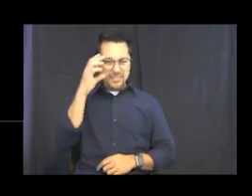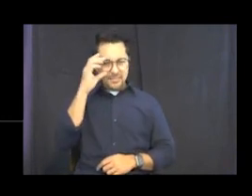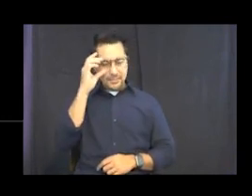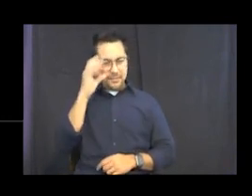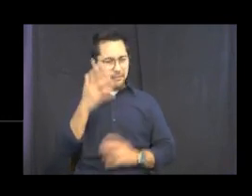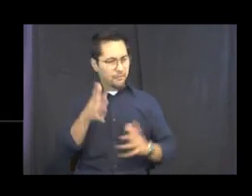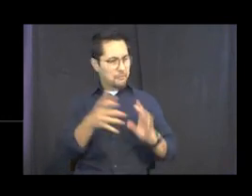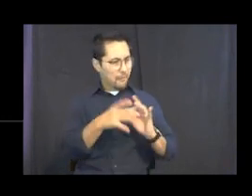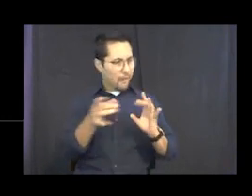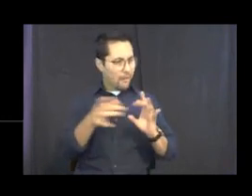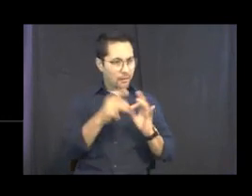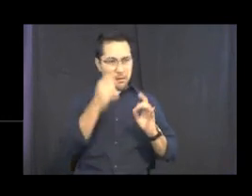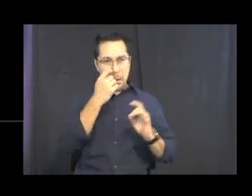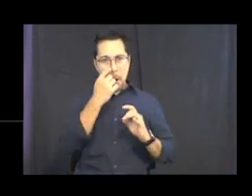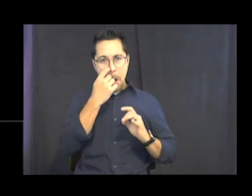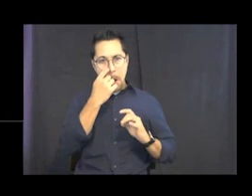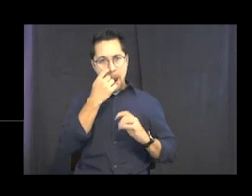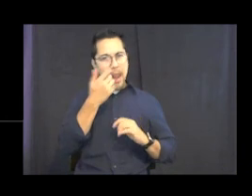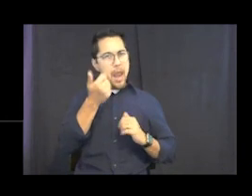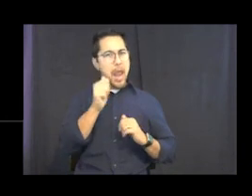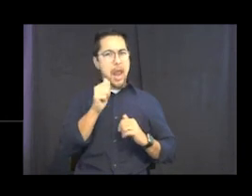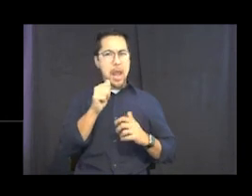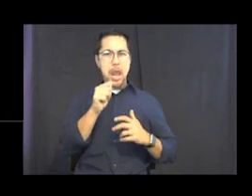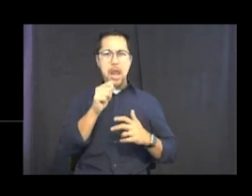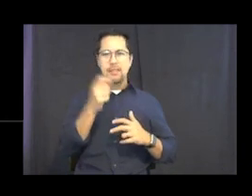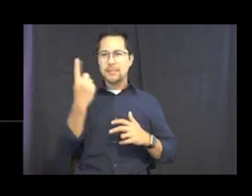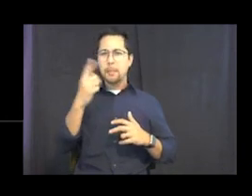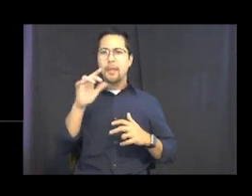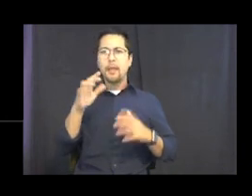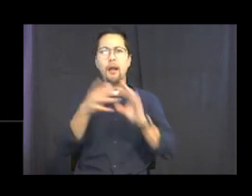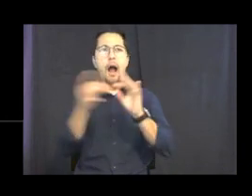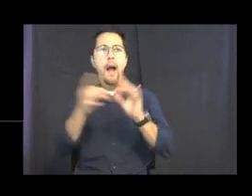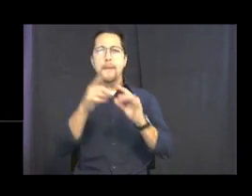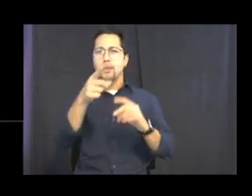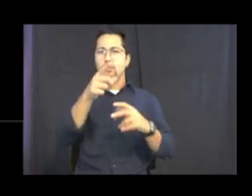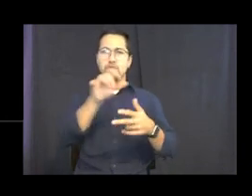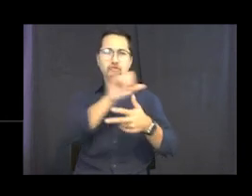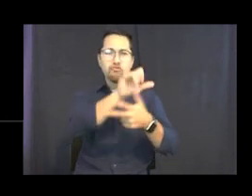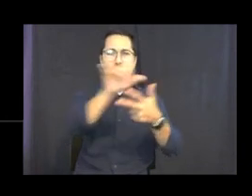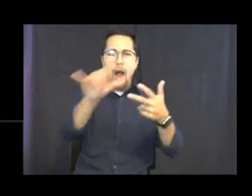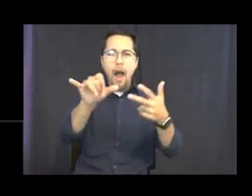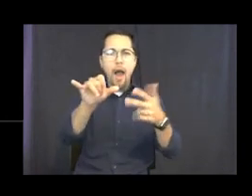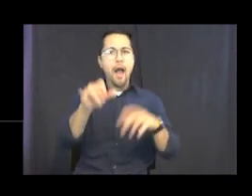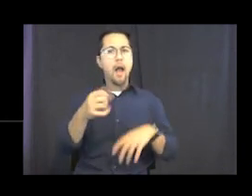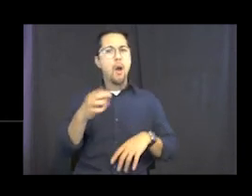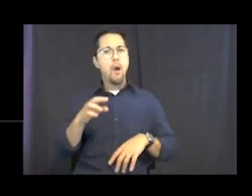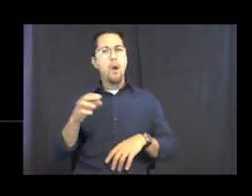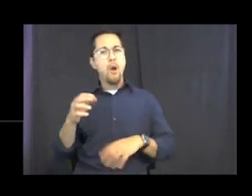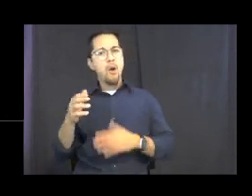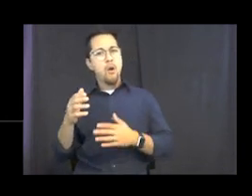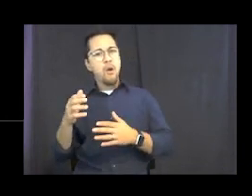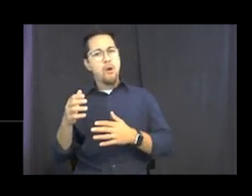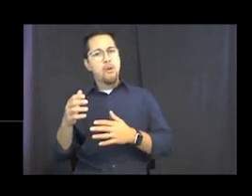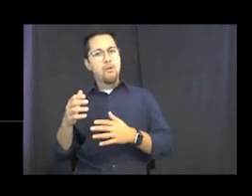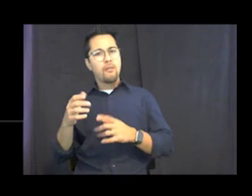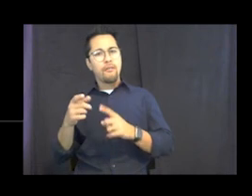have mentioned that you may reiterate on or take from a waiver